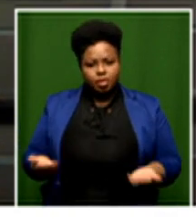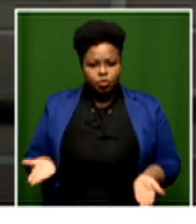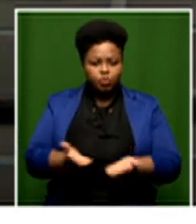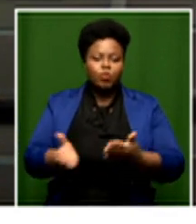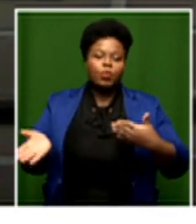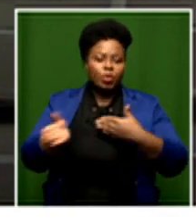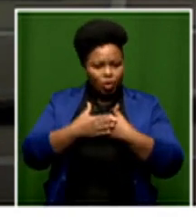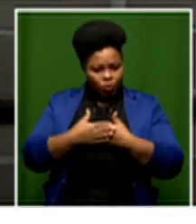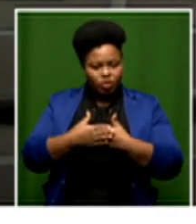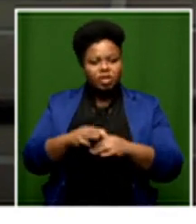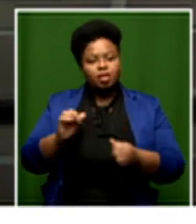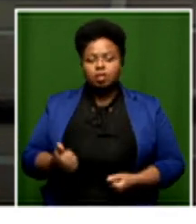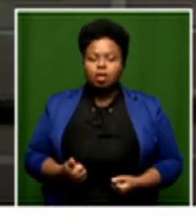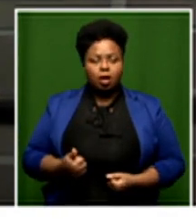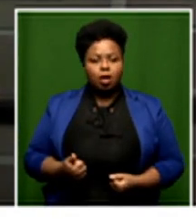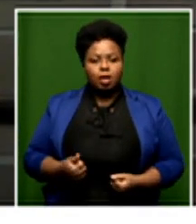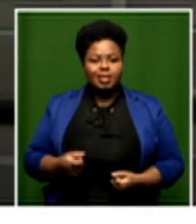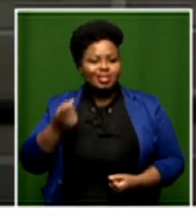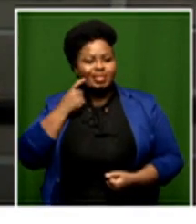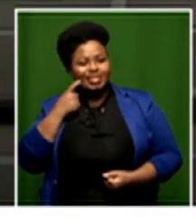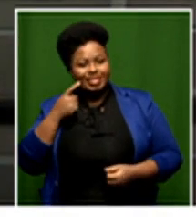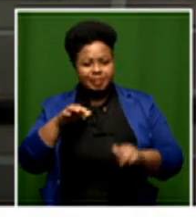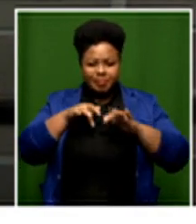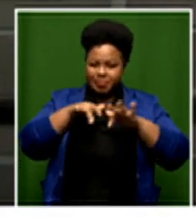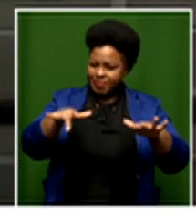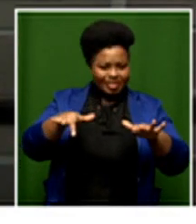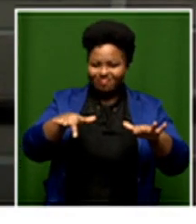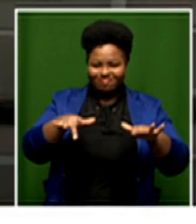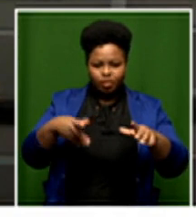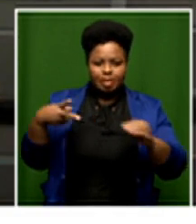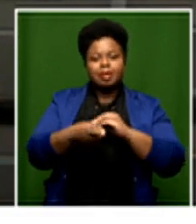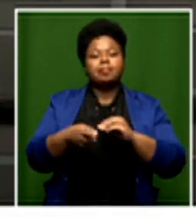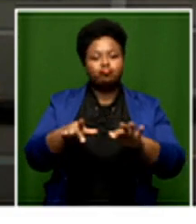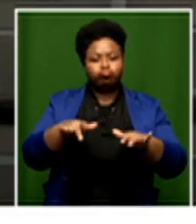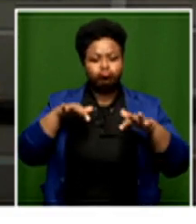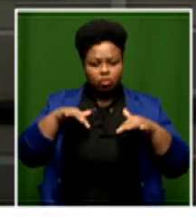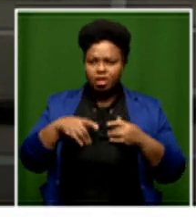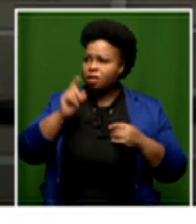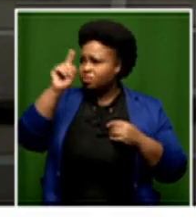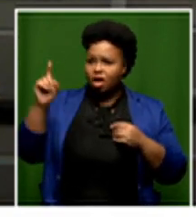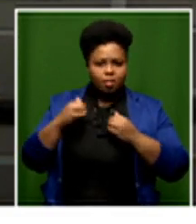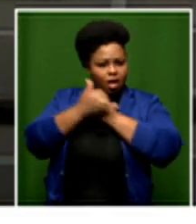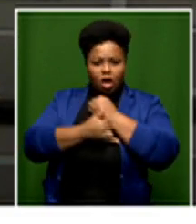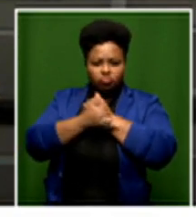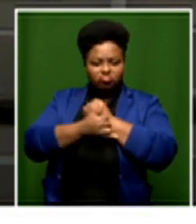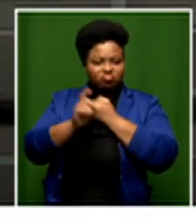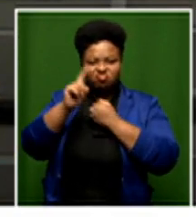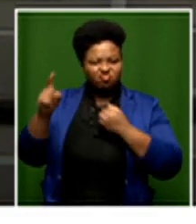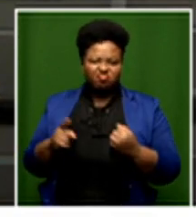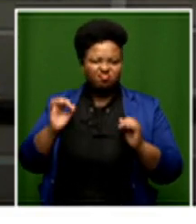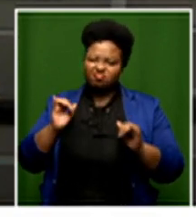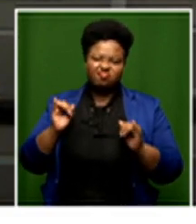basically, transmission routes were just cut off. So we and other countries in the world really didn't see a very